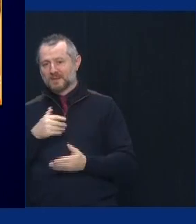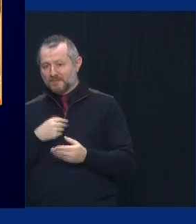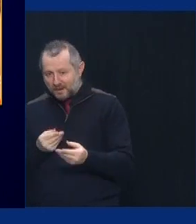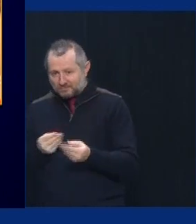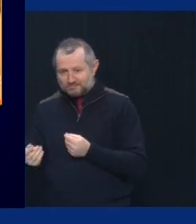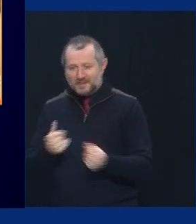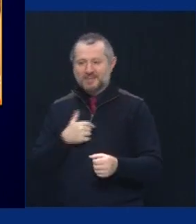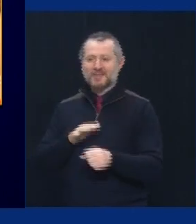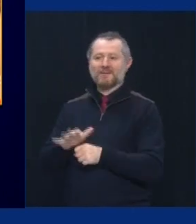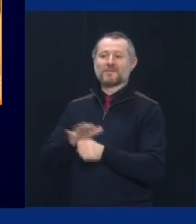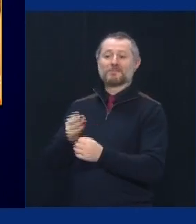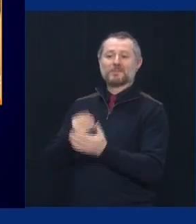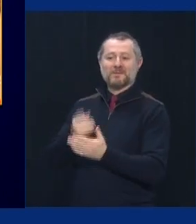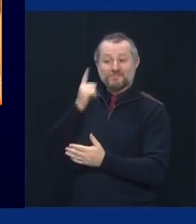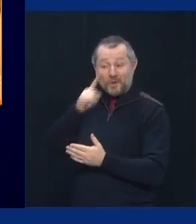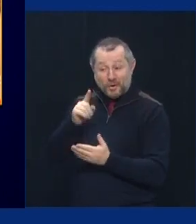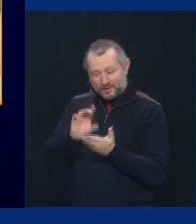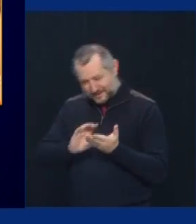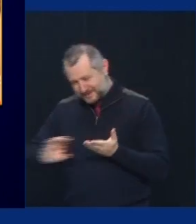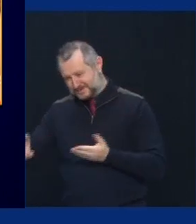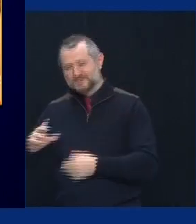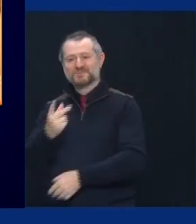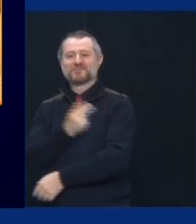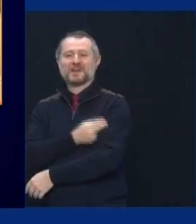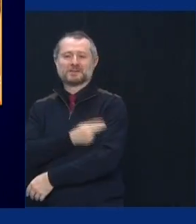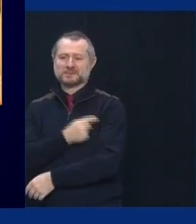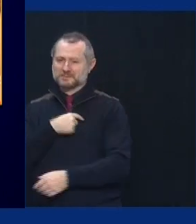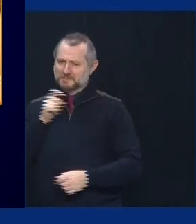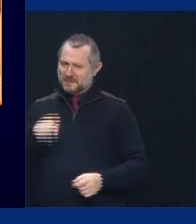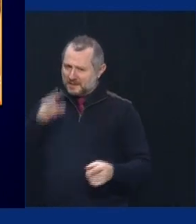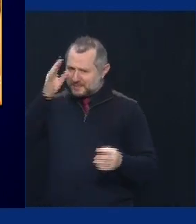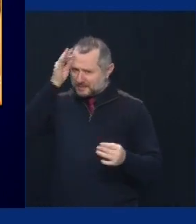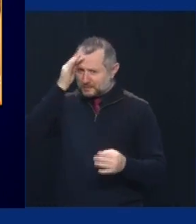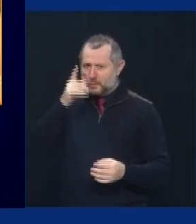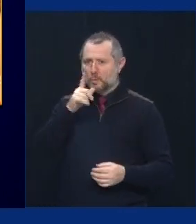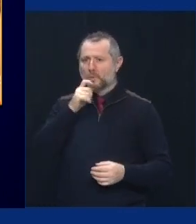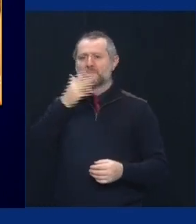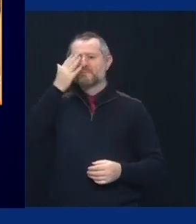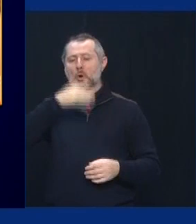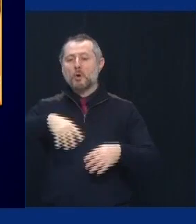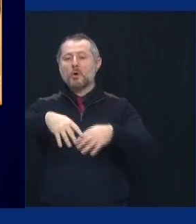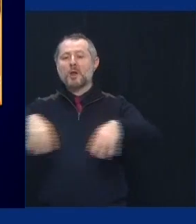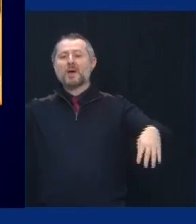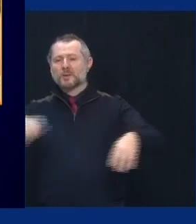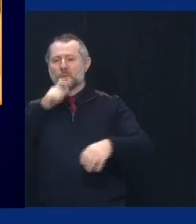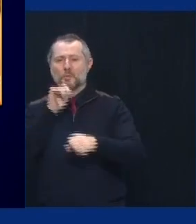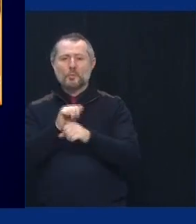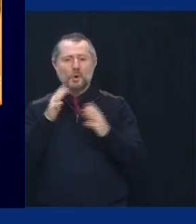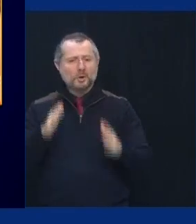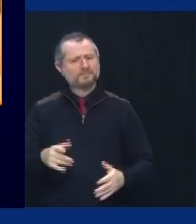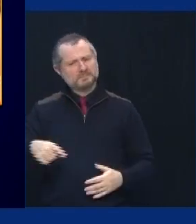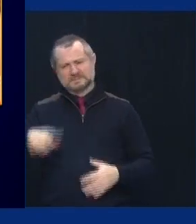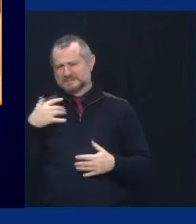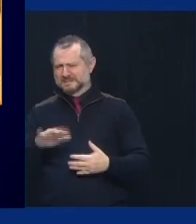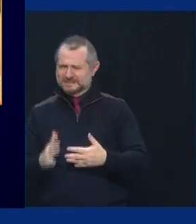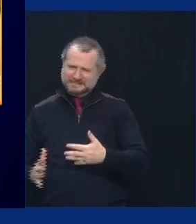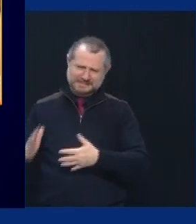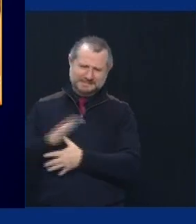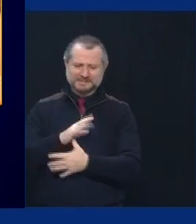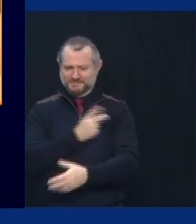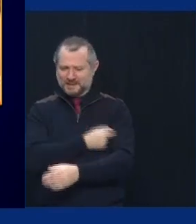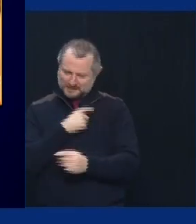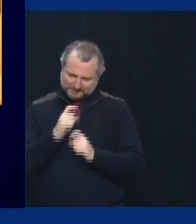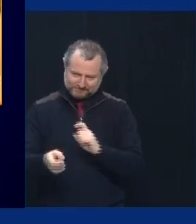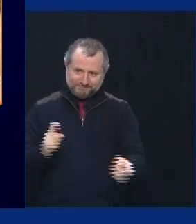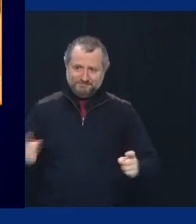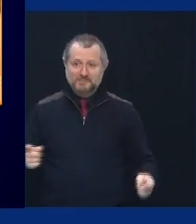for vaccine distribution. And we need to think of our frontline workers as being first and foremost in that line. So thank